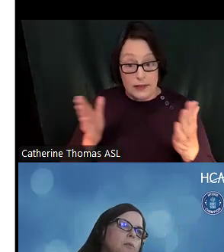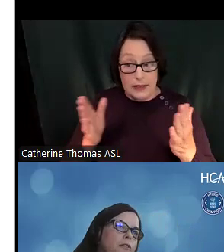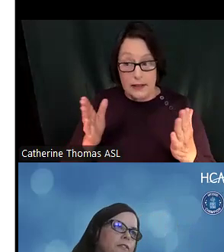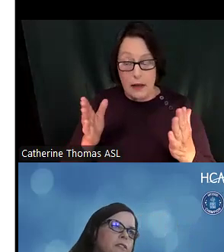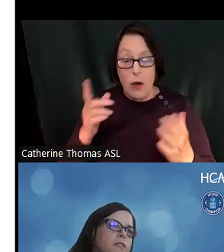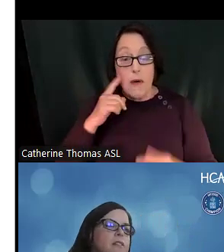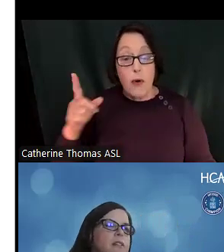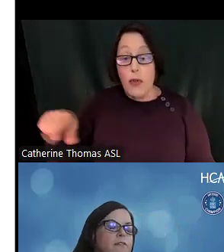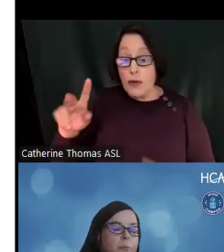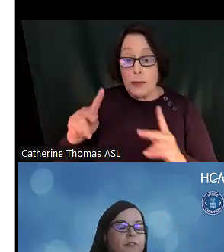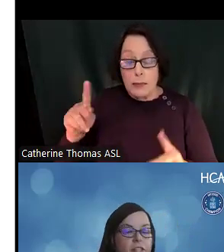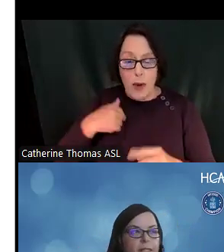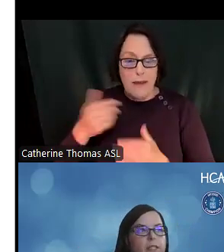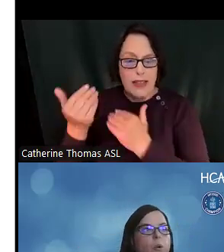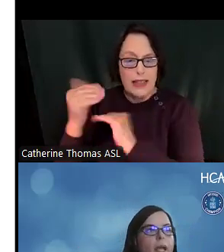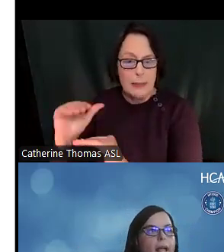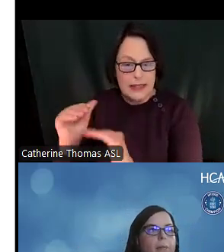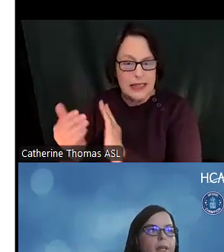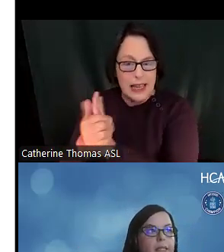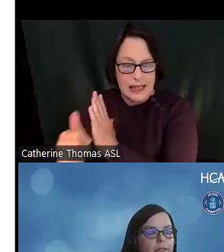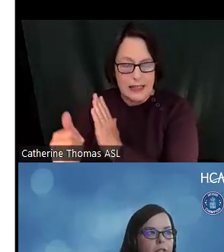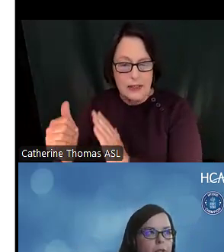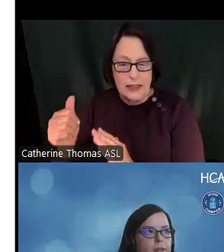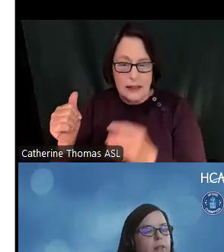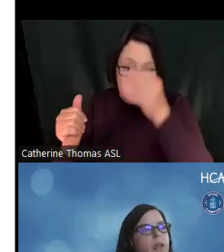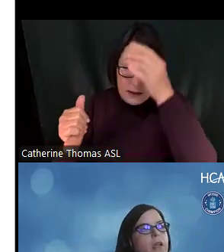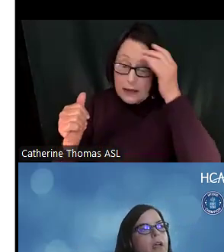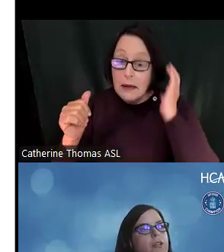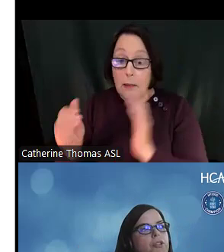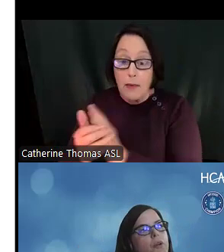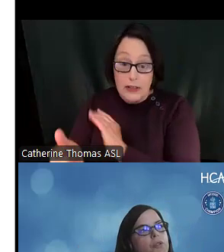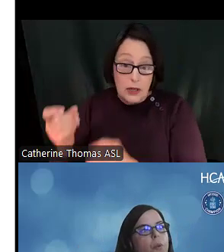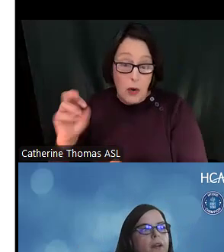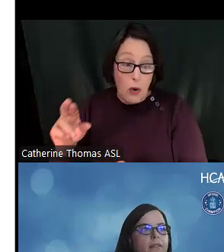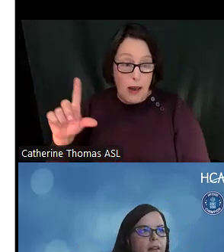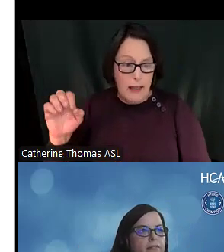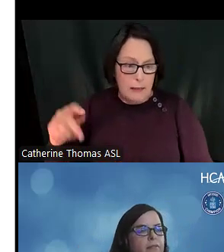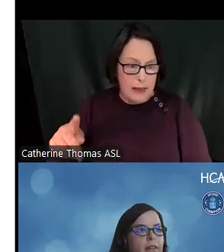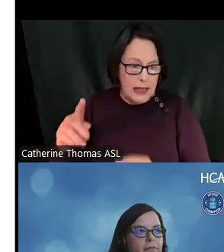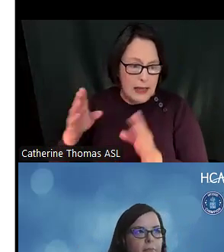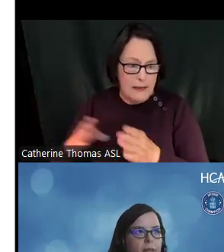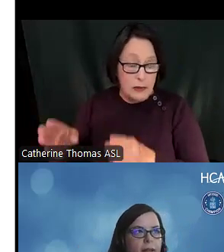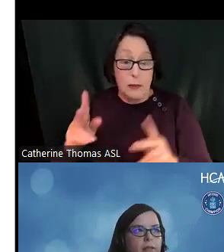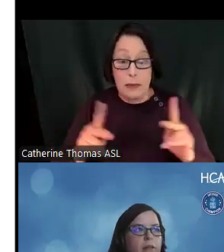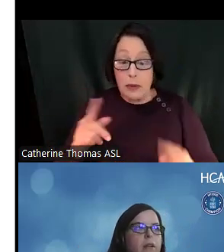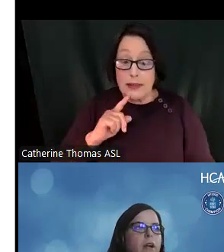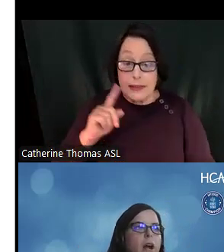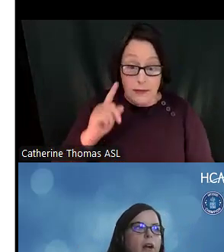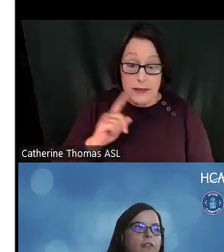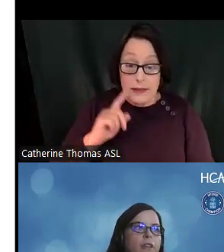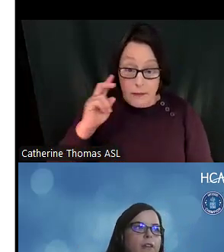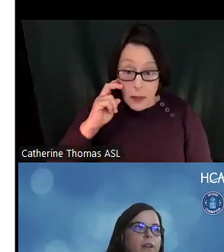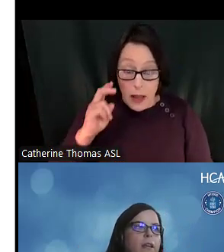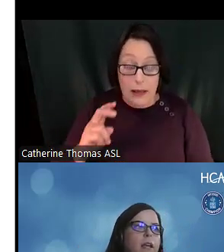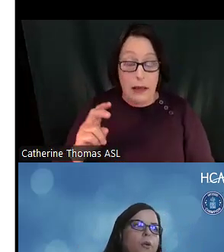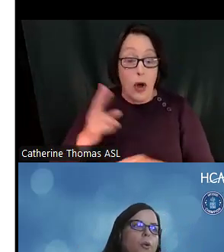English proficient or LEP individuals, and to those who are deaf, deafblind, hard